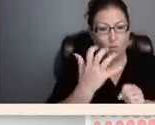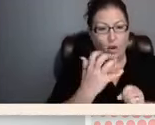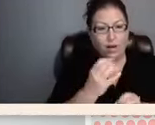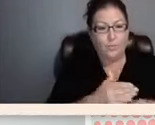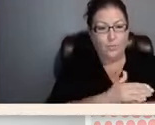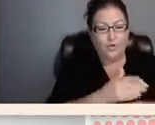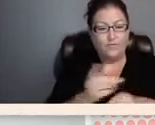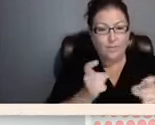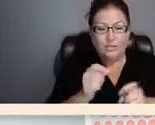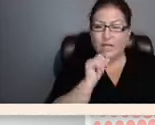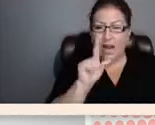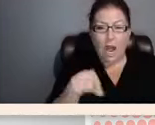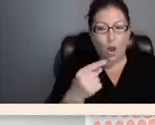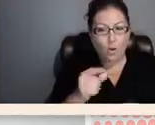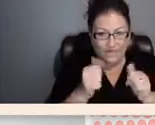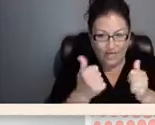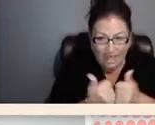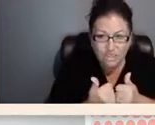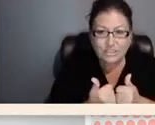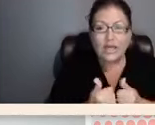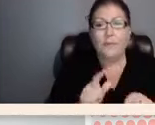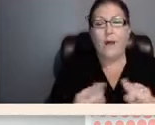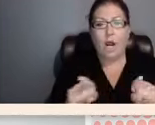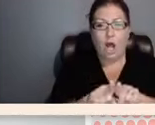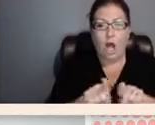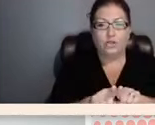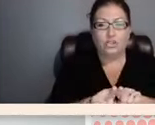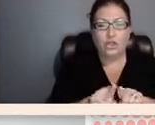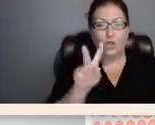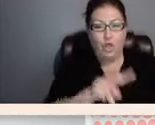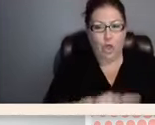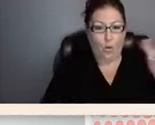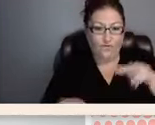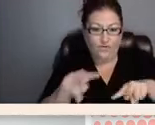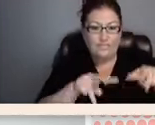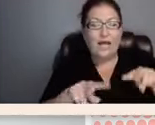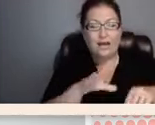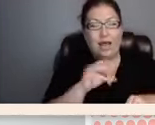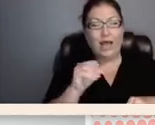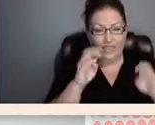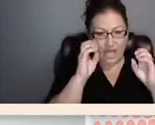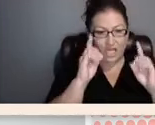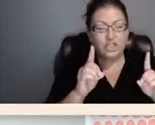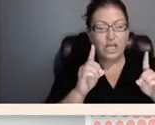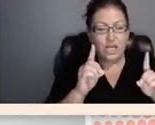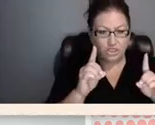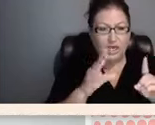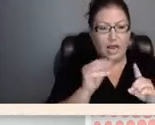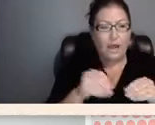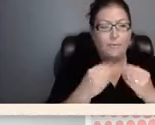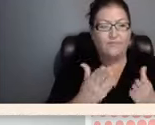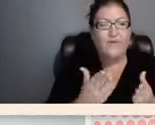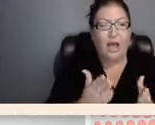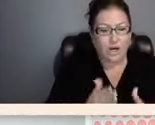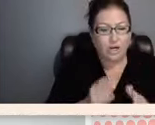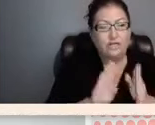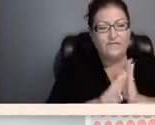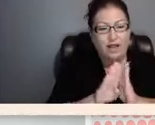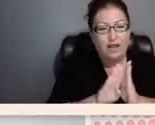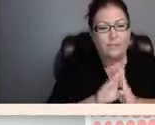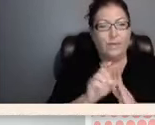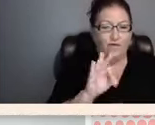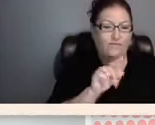of the agency, but also the oversight and the education and provider development of those folks that serve